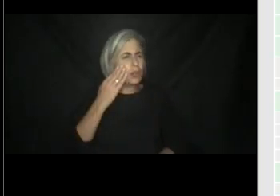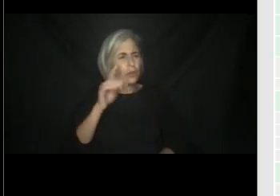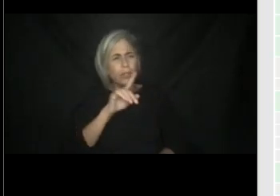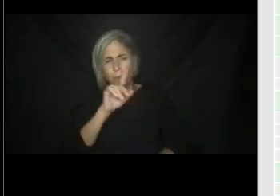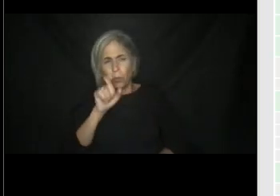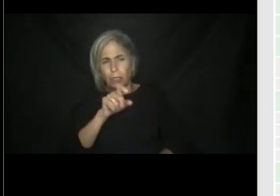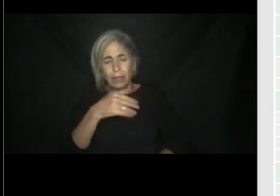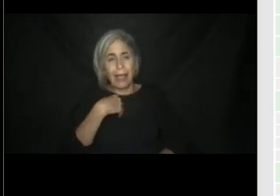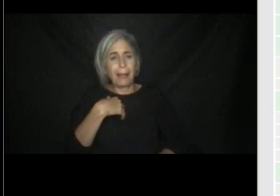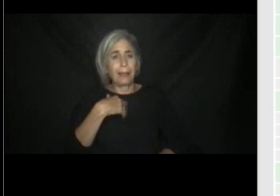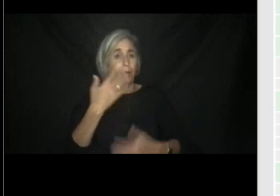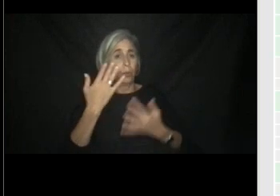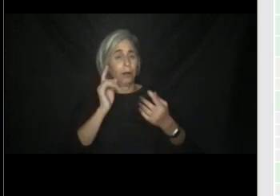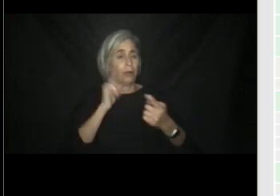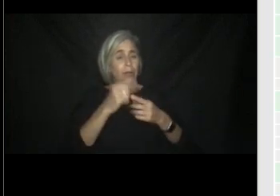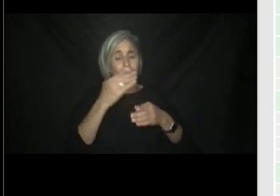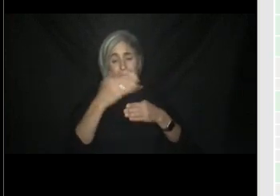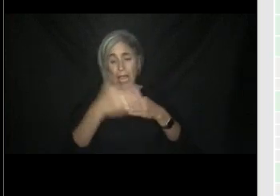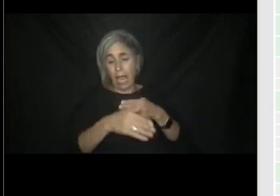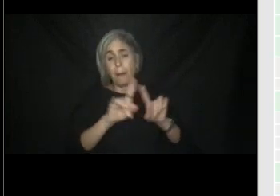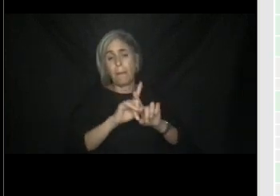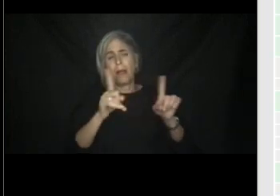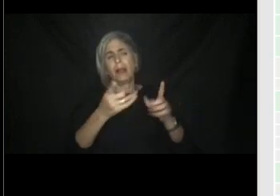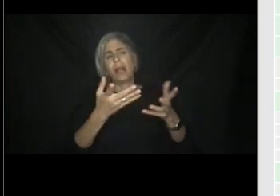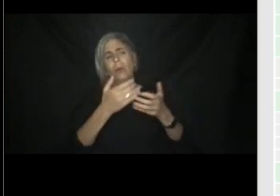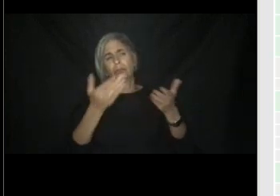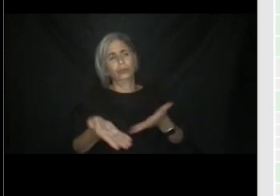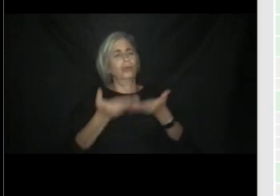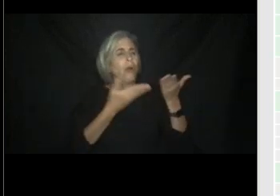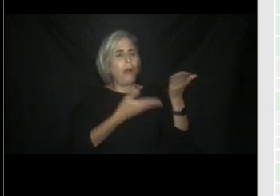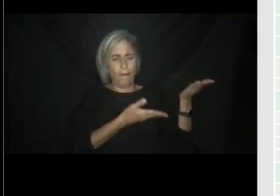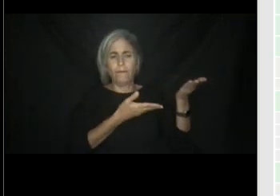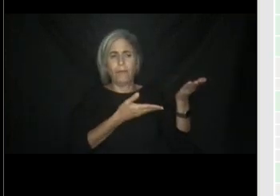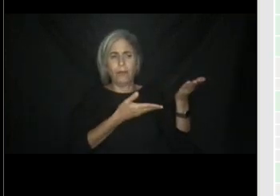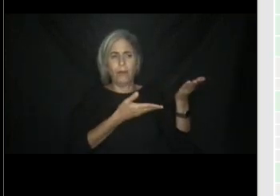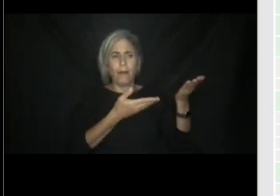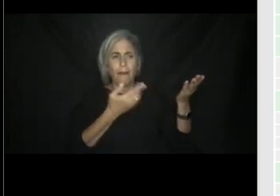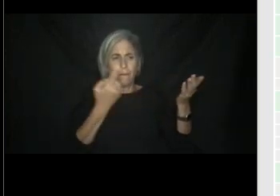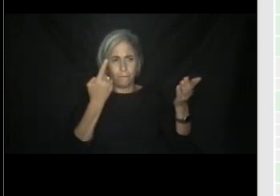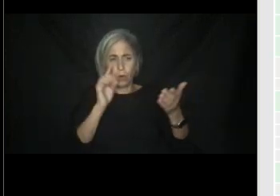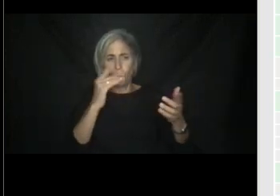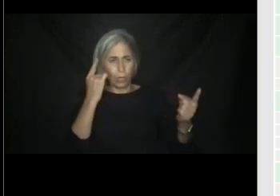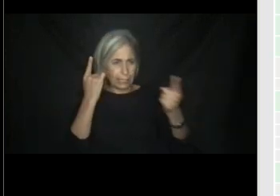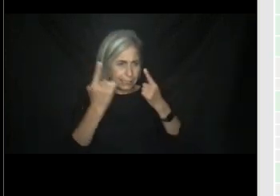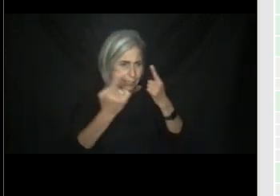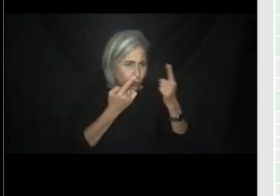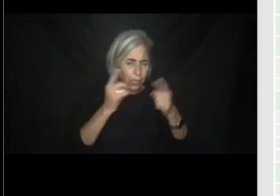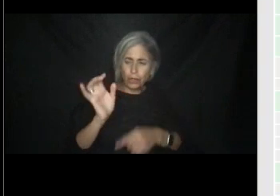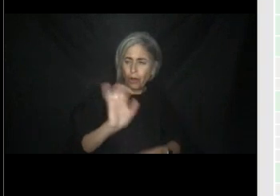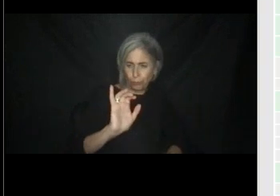and I can wait till the end, but I wanted to maybe just offer this for your consideration as well.